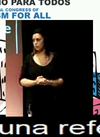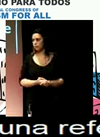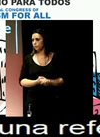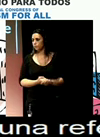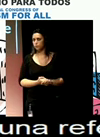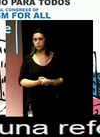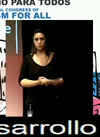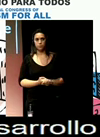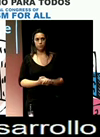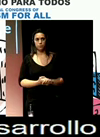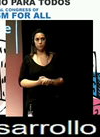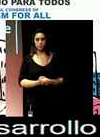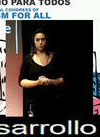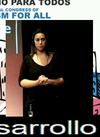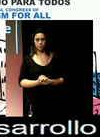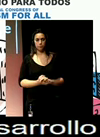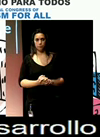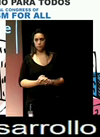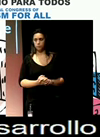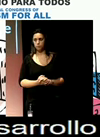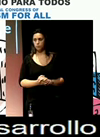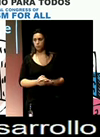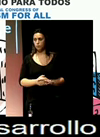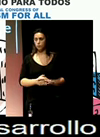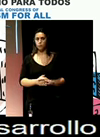are specific lines at